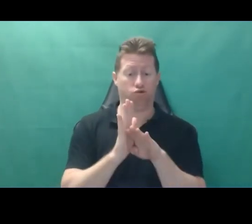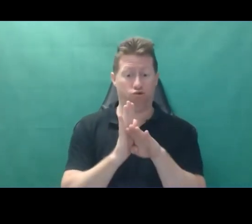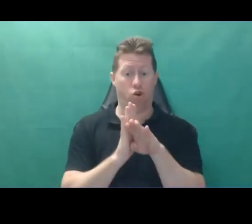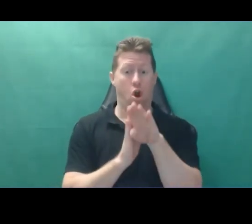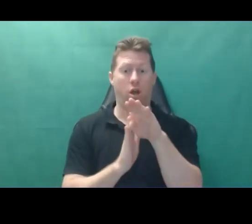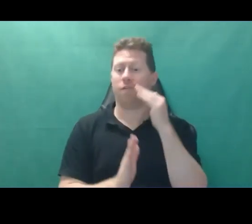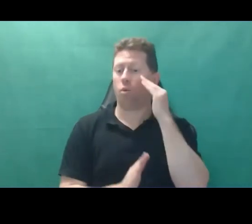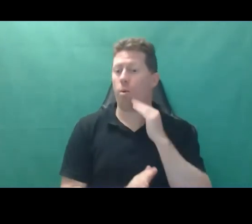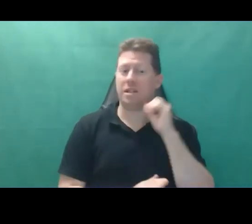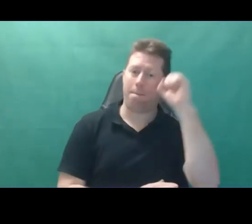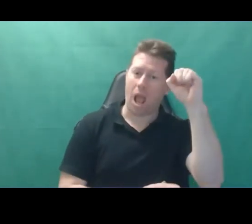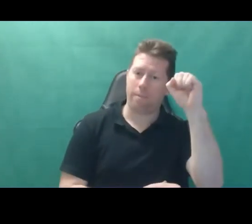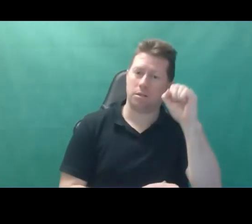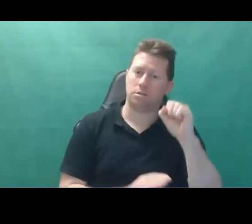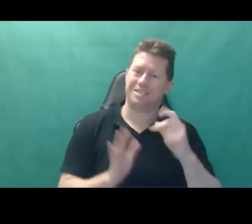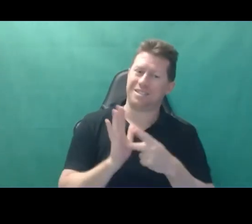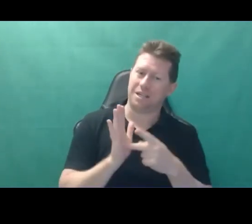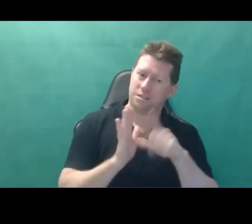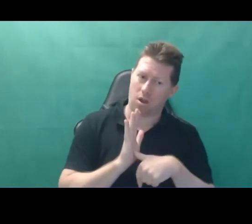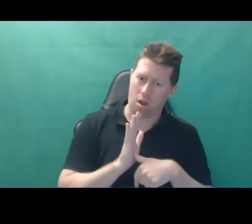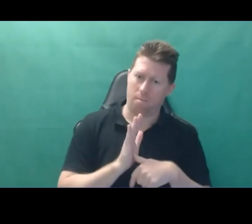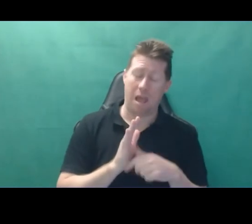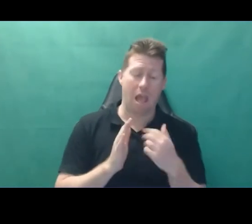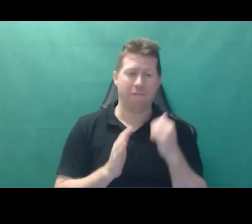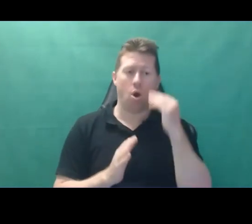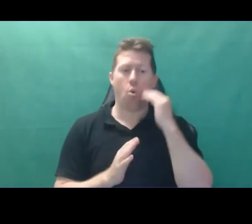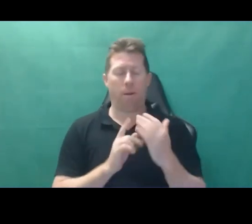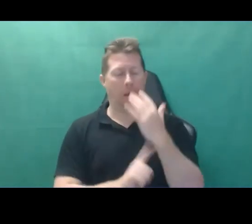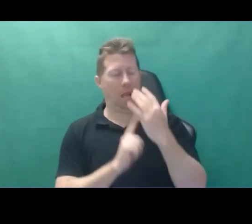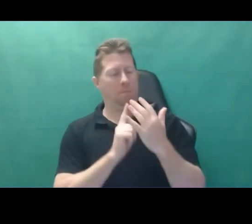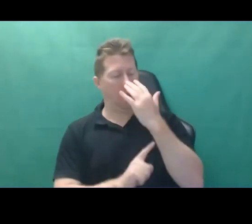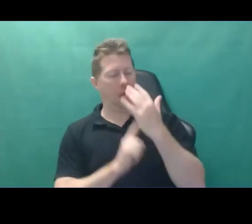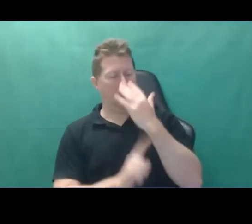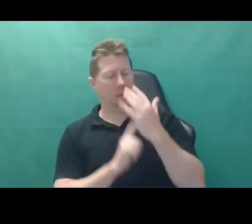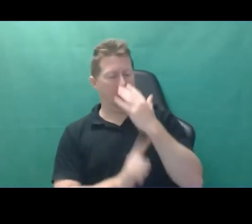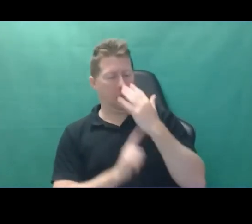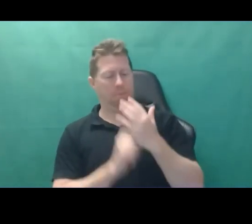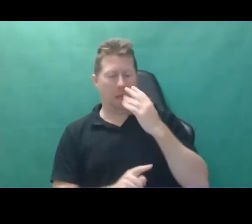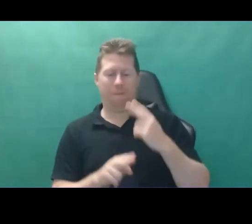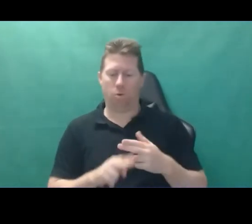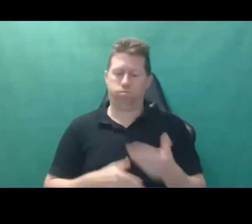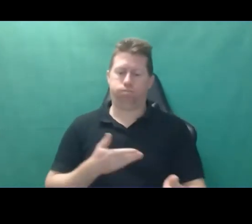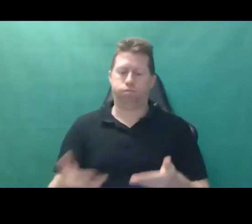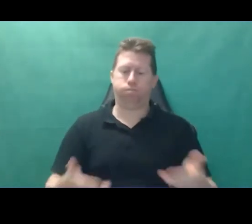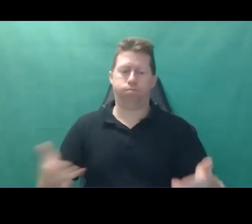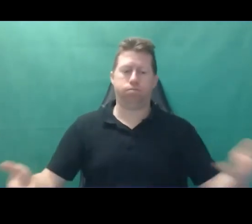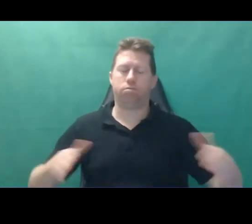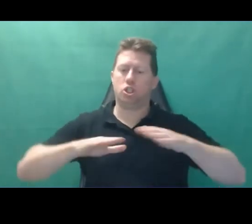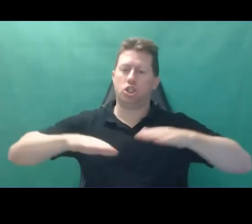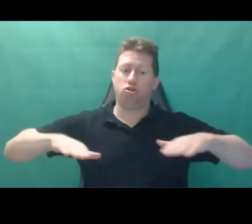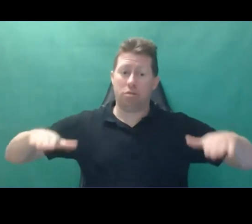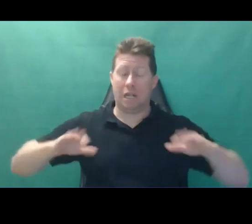through the women's movement. Like we had been blamed for all that happened to our children and particularly autistic